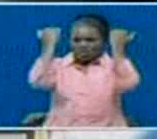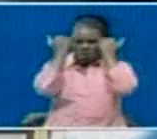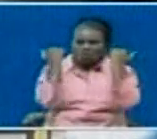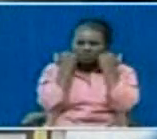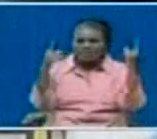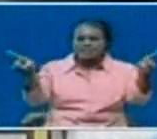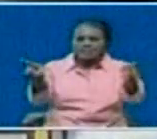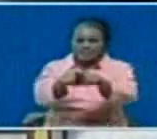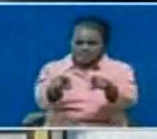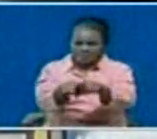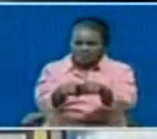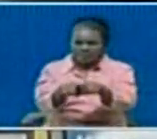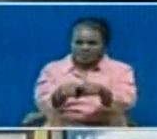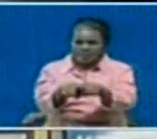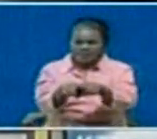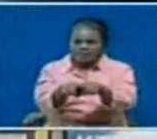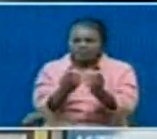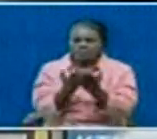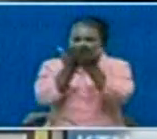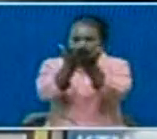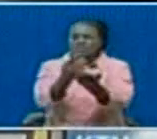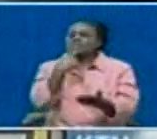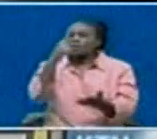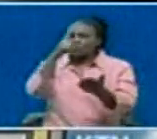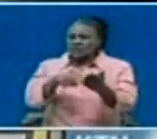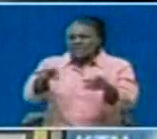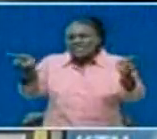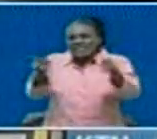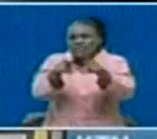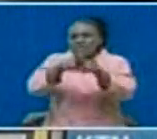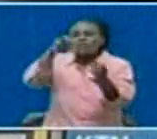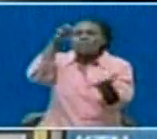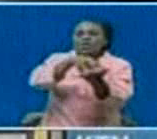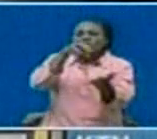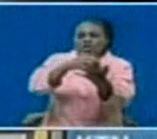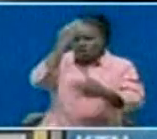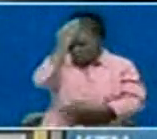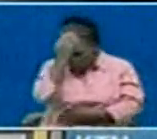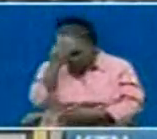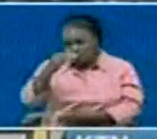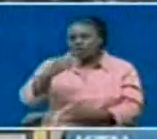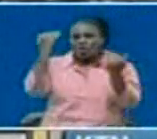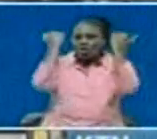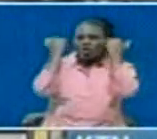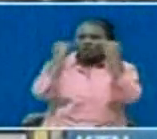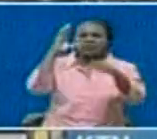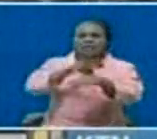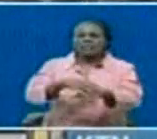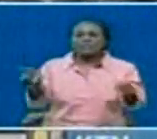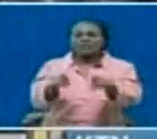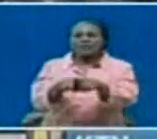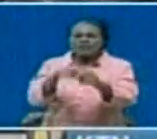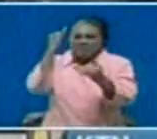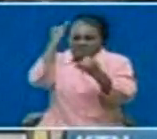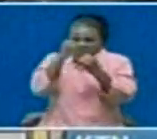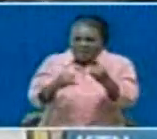And we would submit that that is the same position that this Honorable Court should take. We hope that at the end of